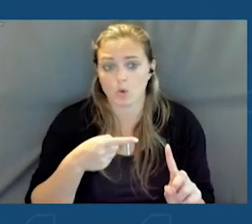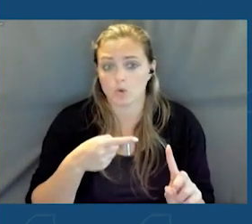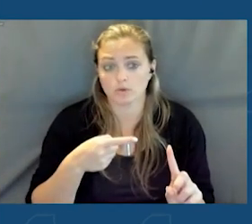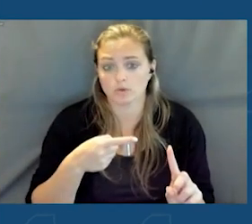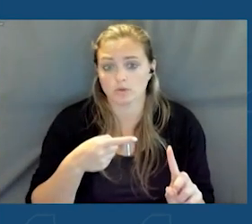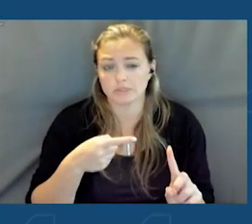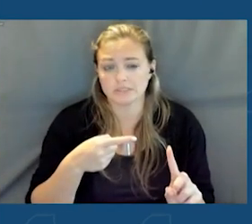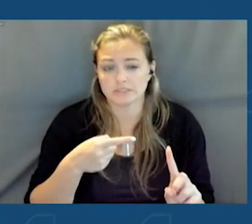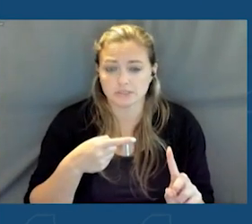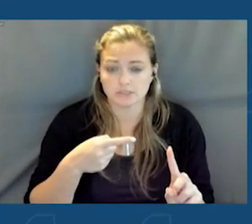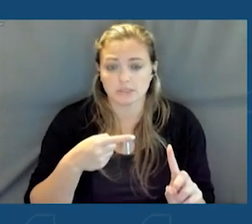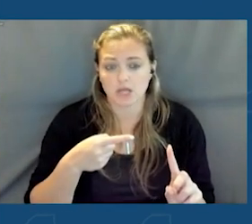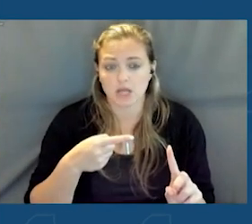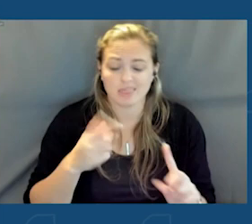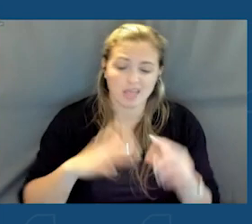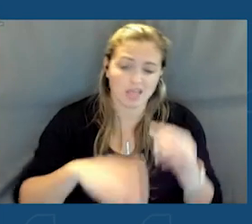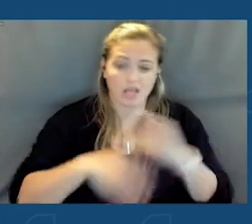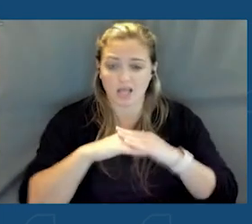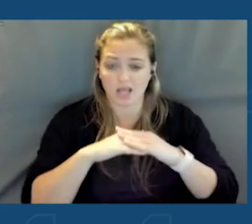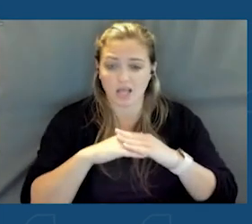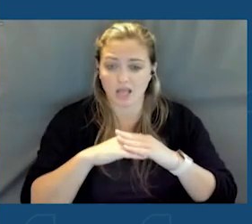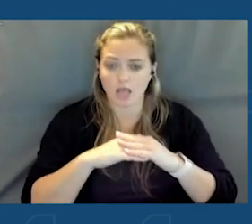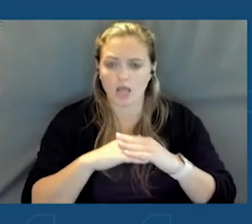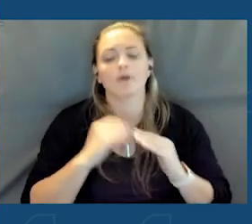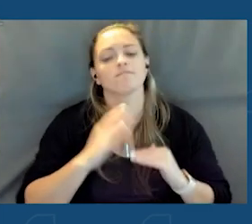the ceiling, but the floor.